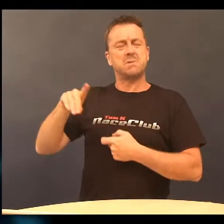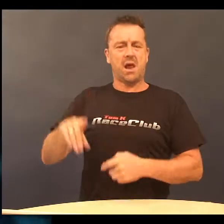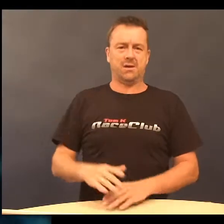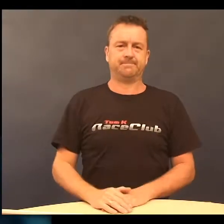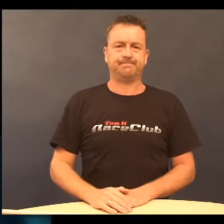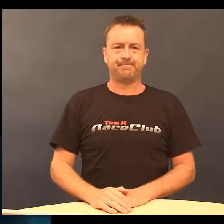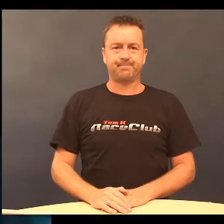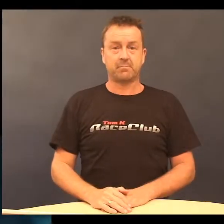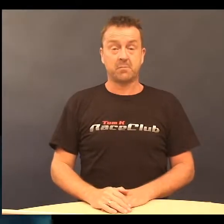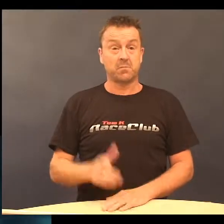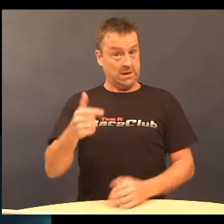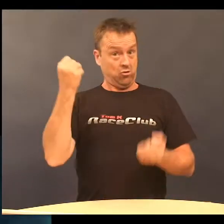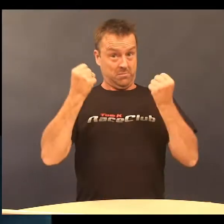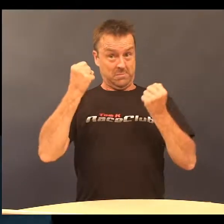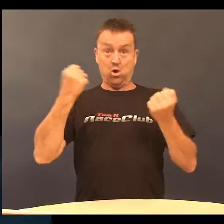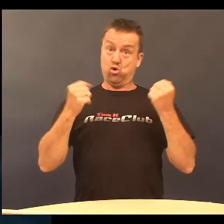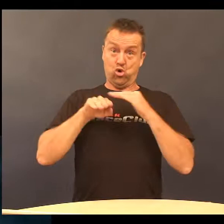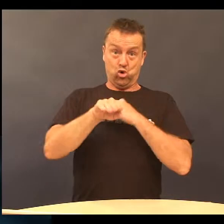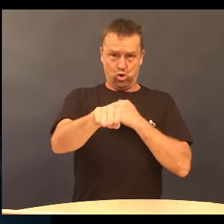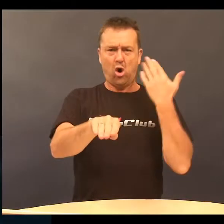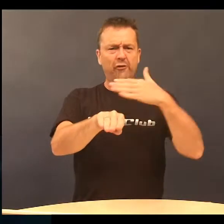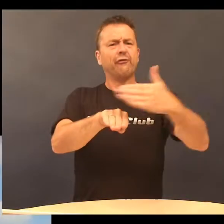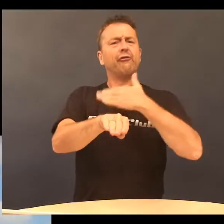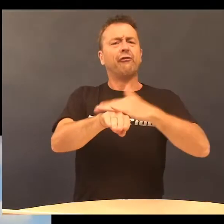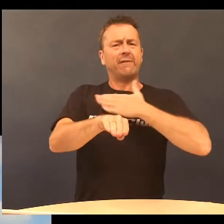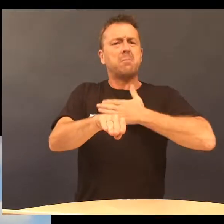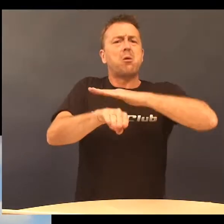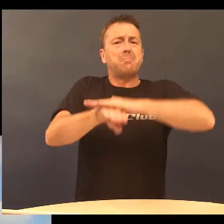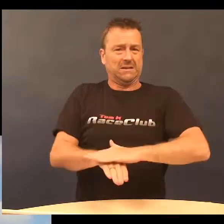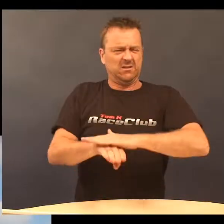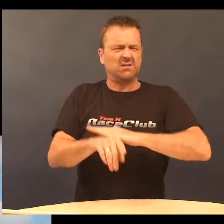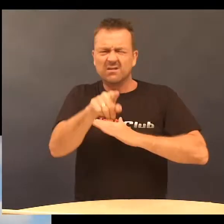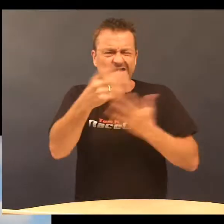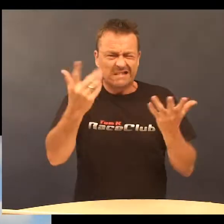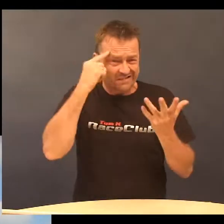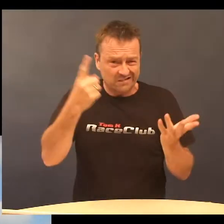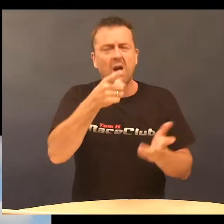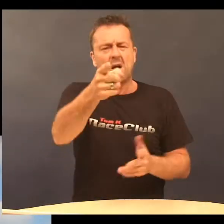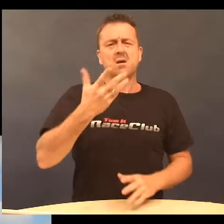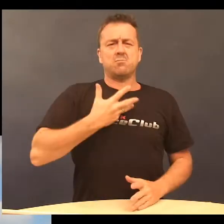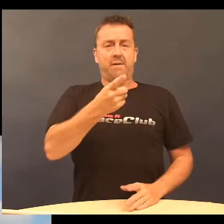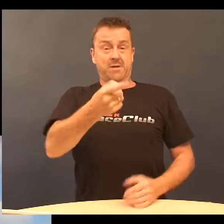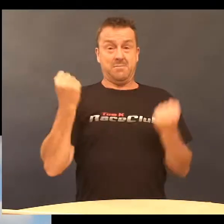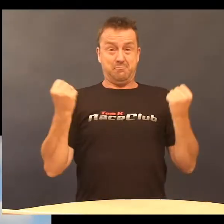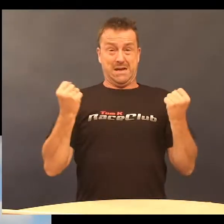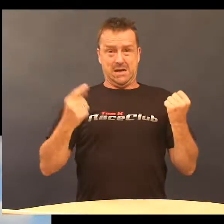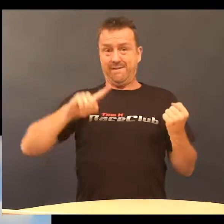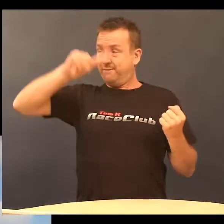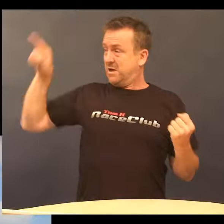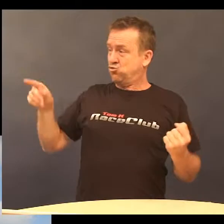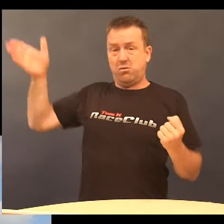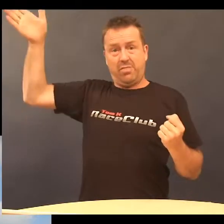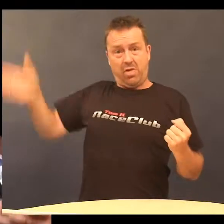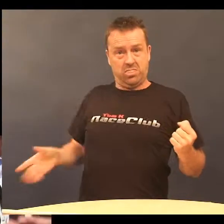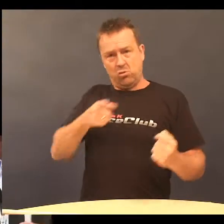When a car is moving, air exercises a force on it. To understand this phenomenon, just put your hand out of the window in a car